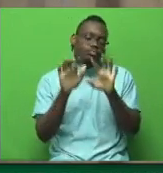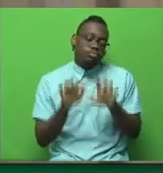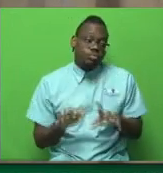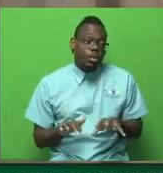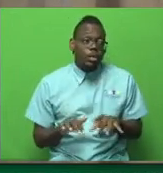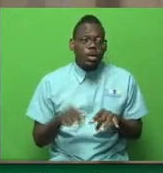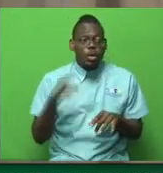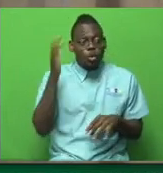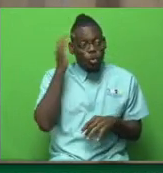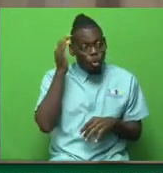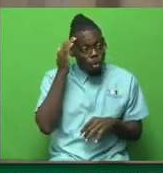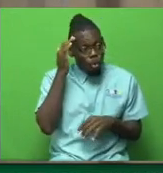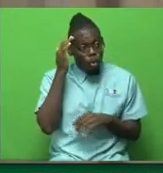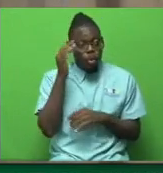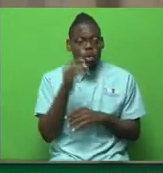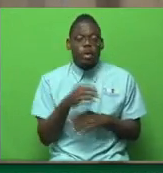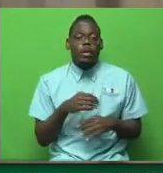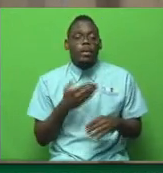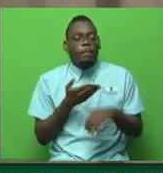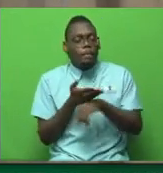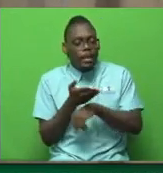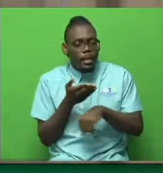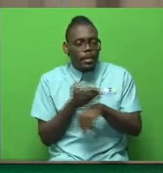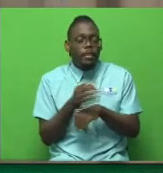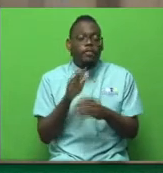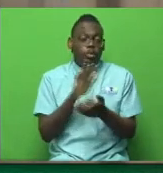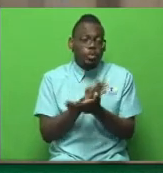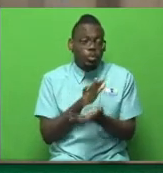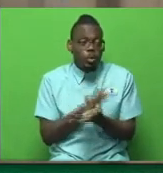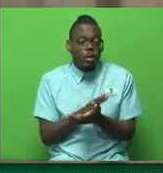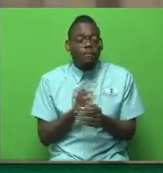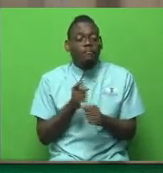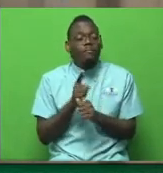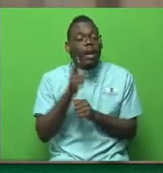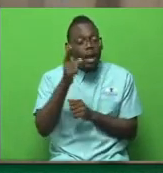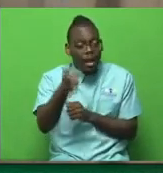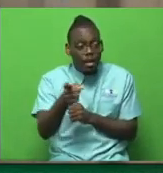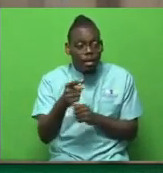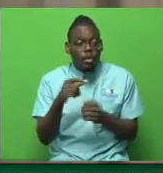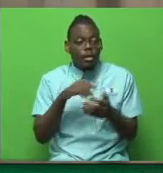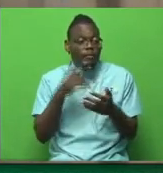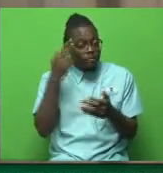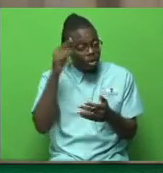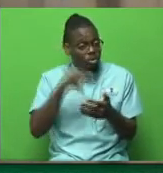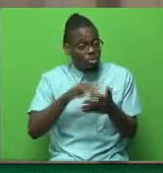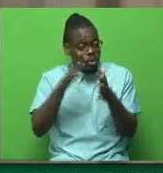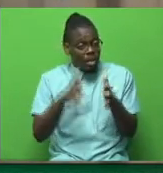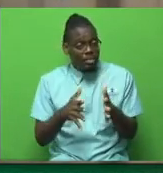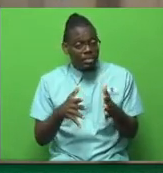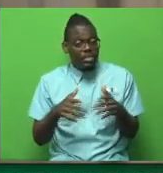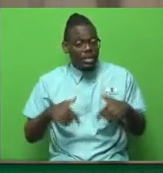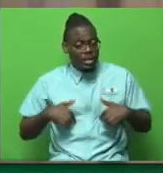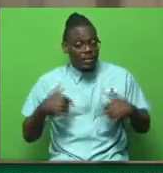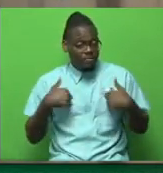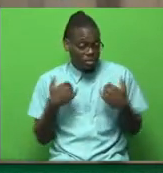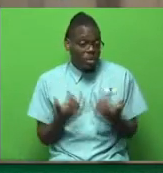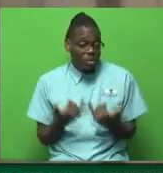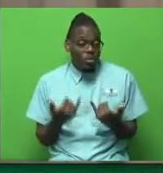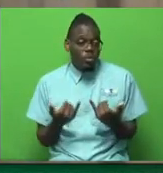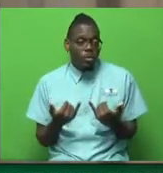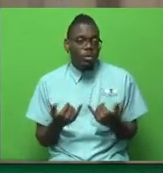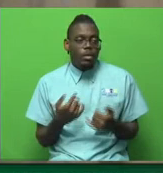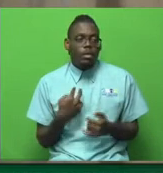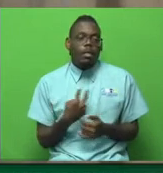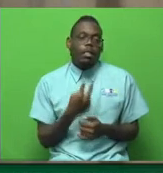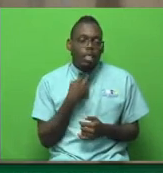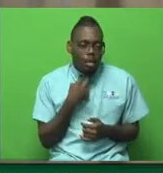for the ram Hai trees in New School because those students where they are housed right now are unable to get